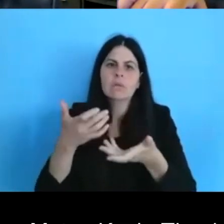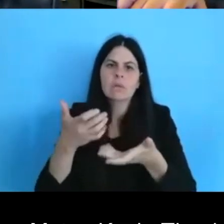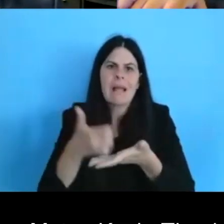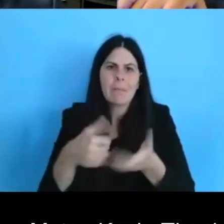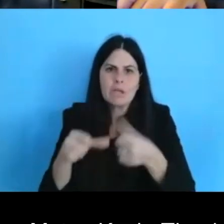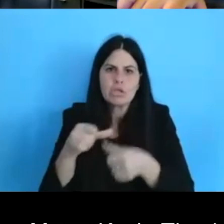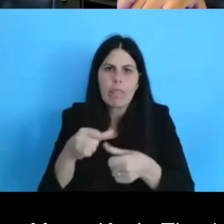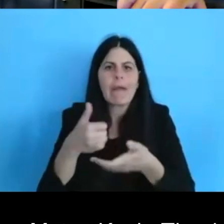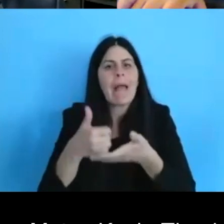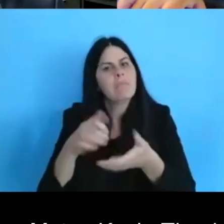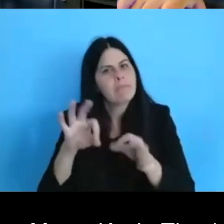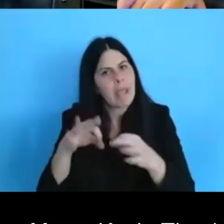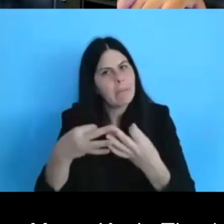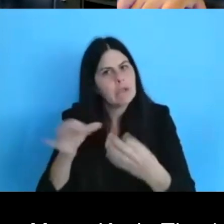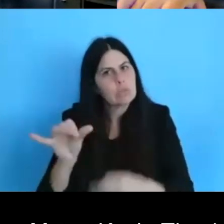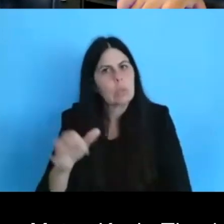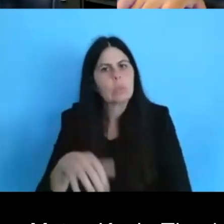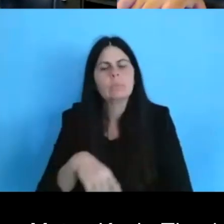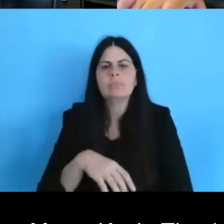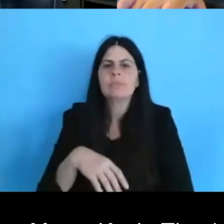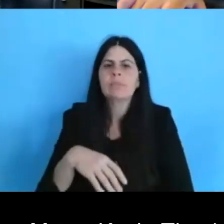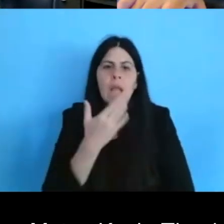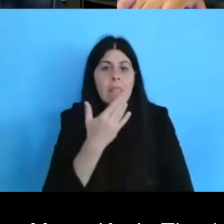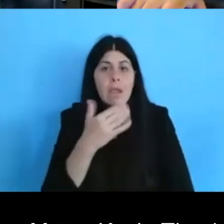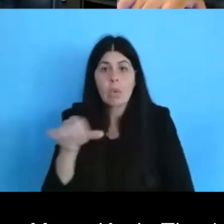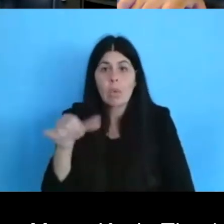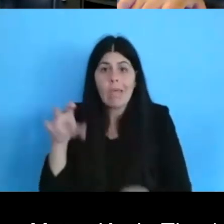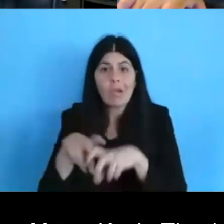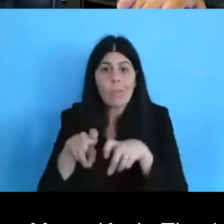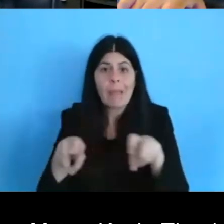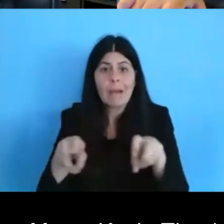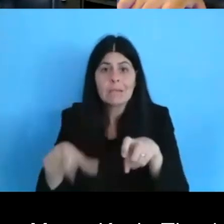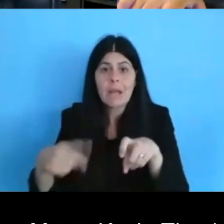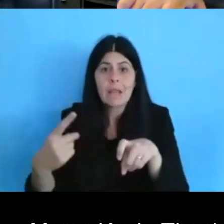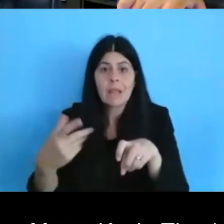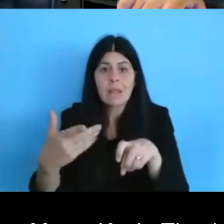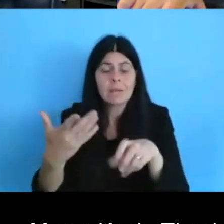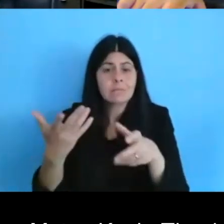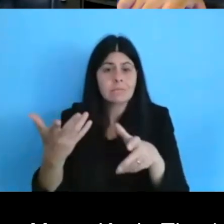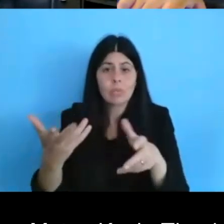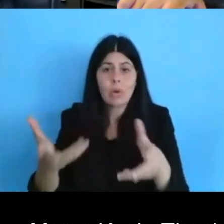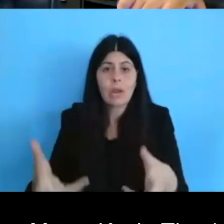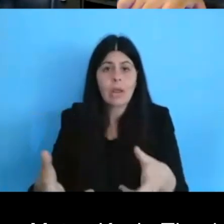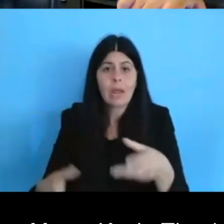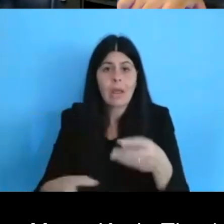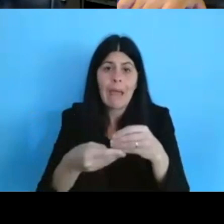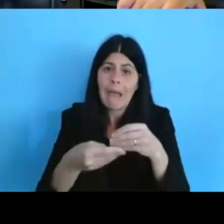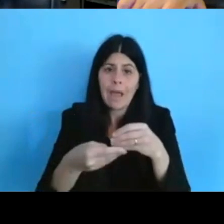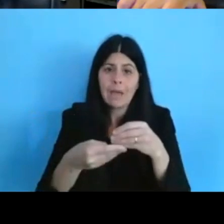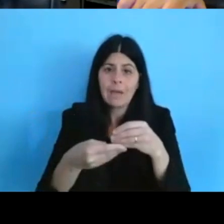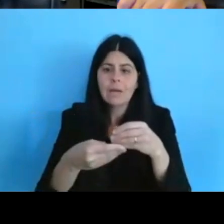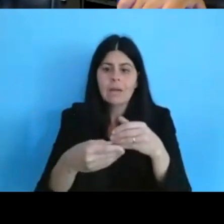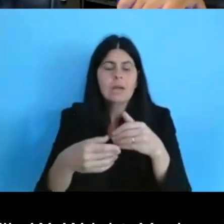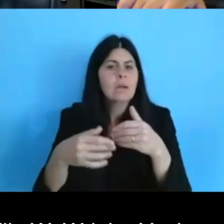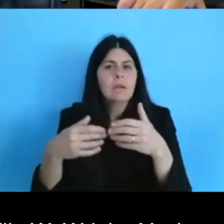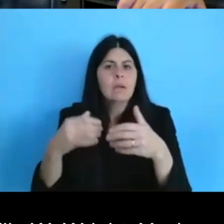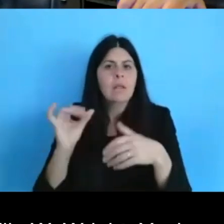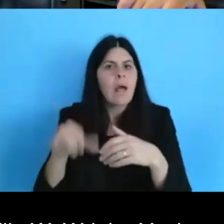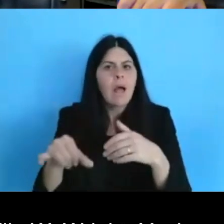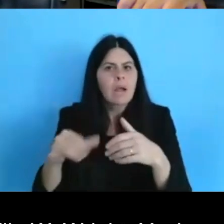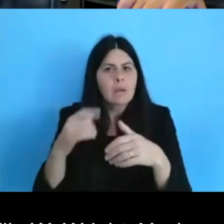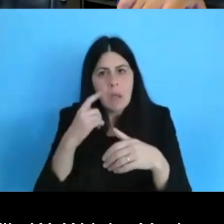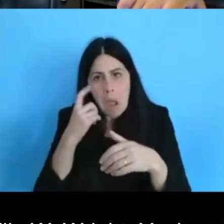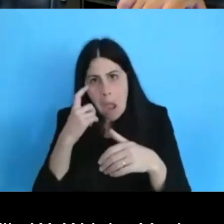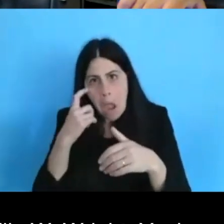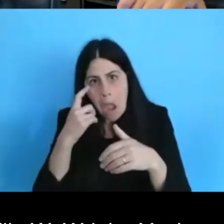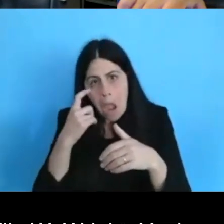Thank you, Mike. Of the other panelists, anything you want to add on that question? Yeah, we're